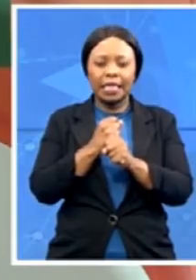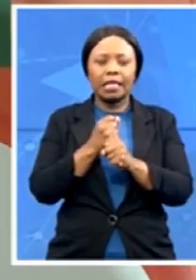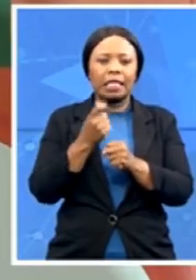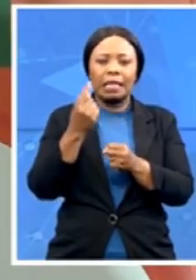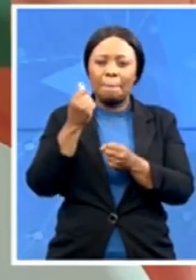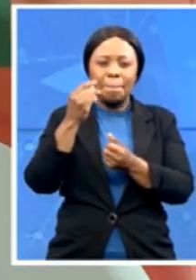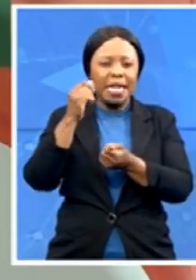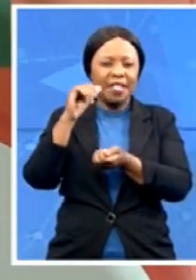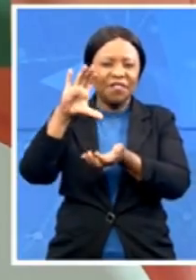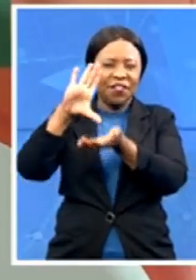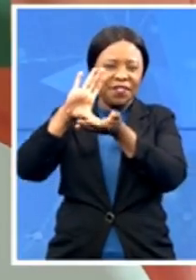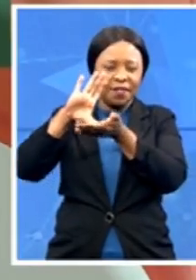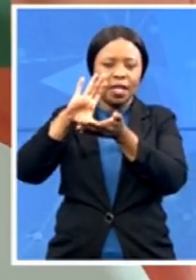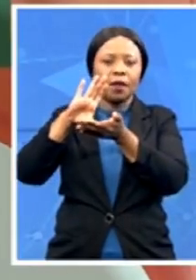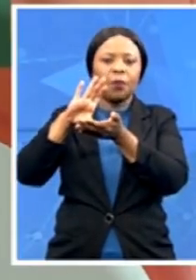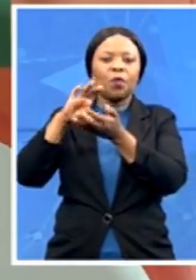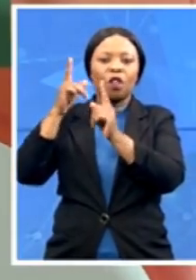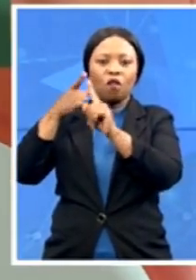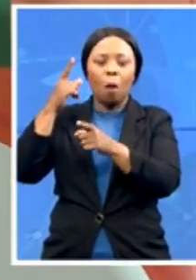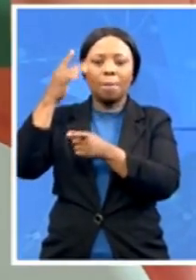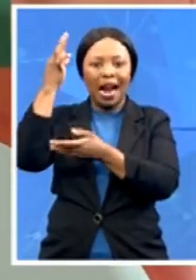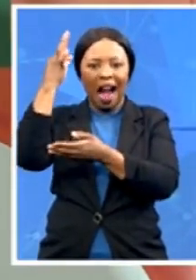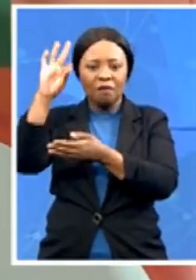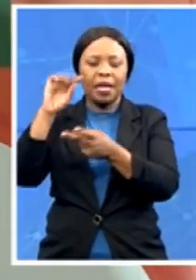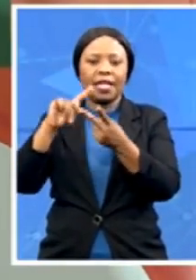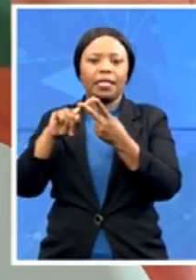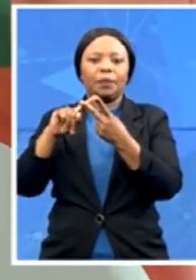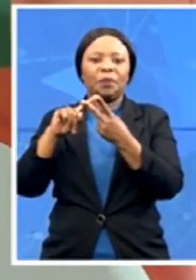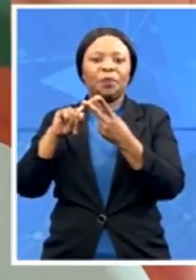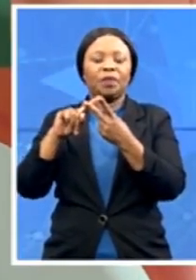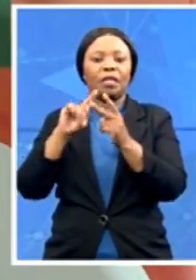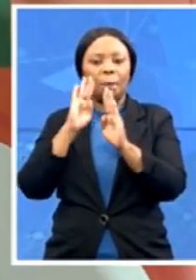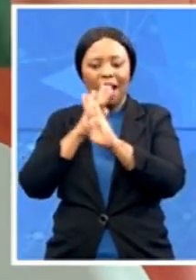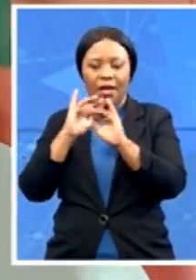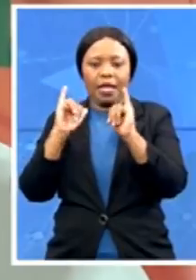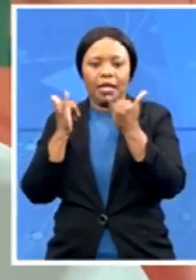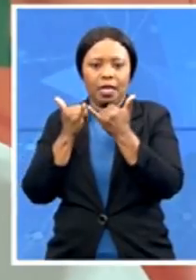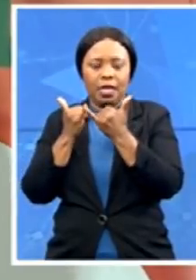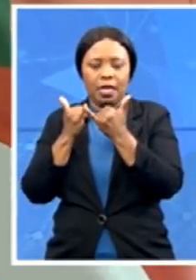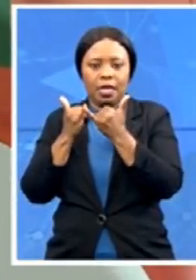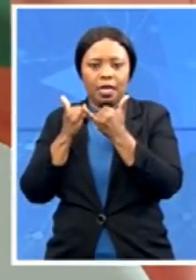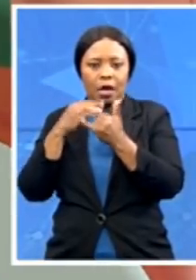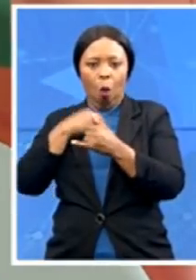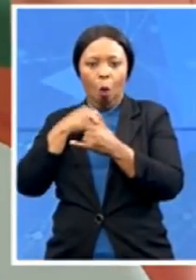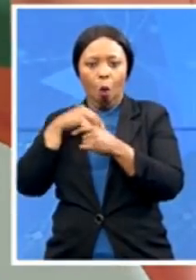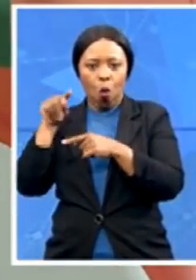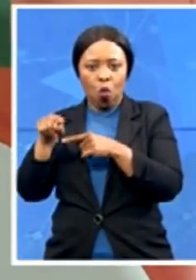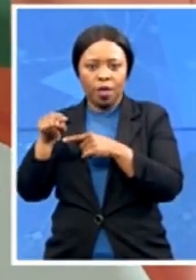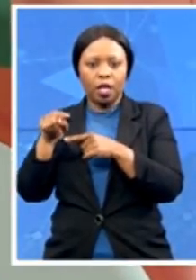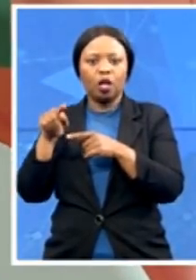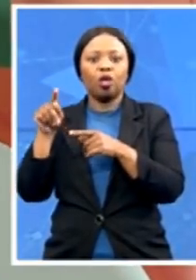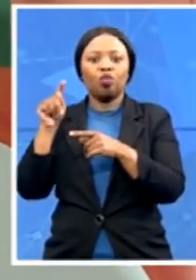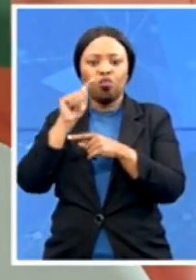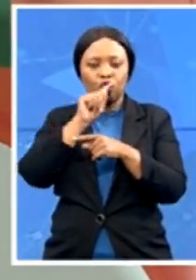and state-owned enterprises into the ruling elite's pockets and to Luthuli House.